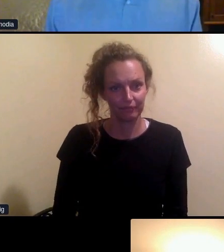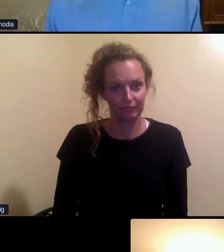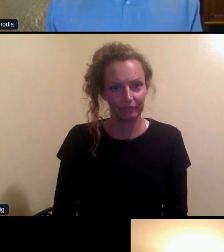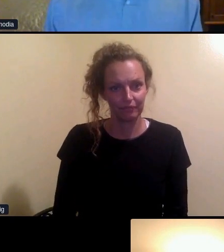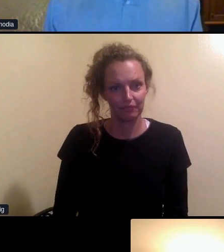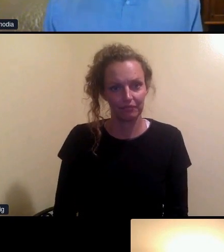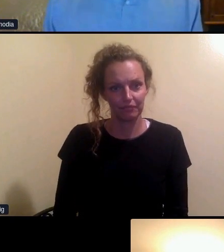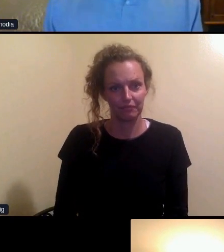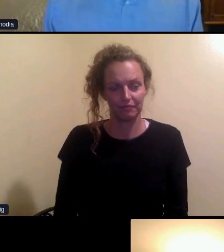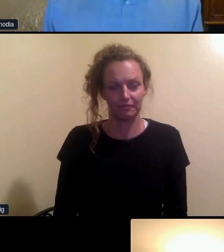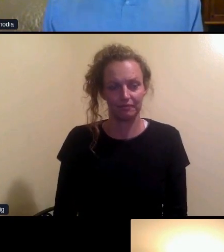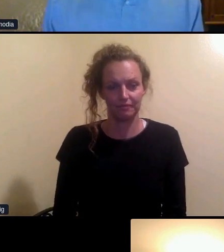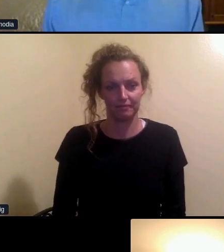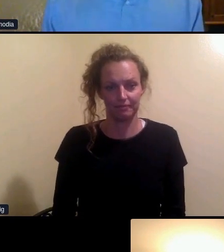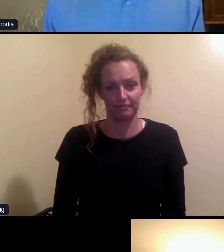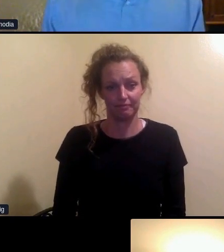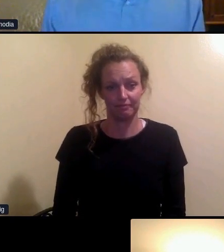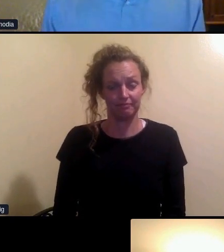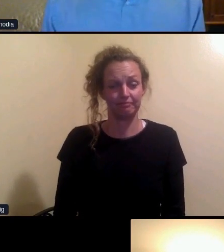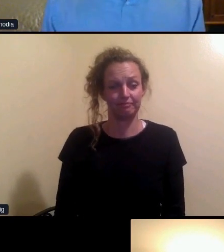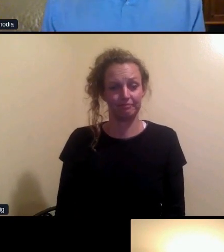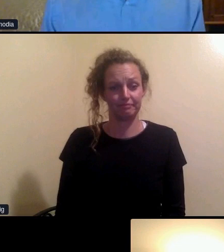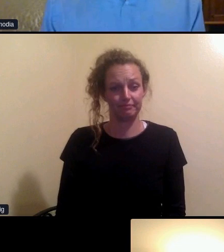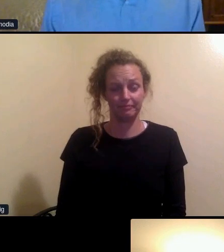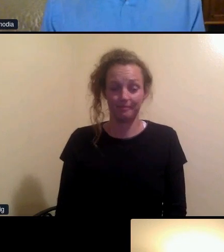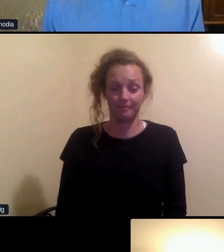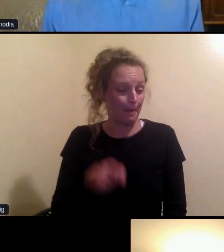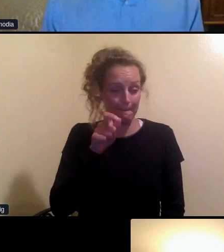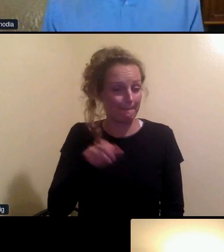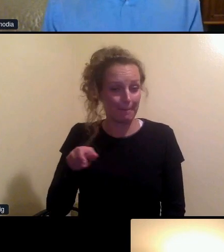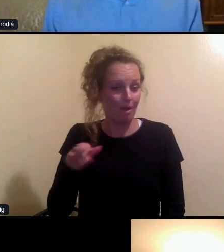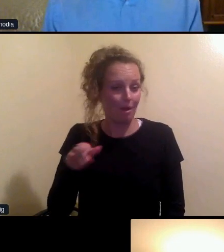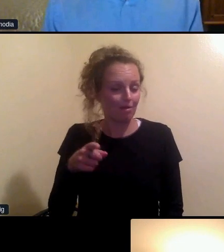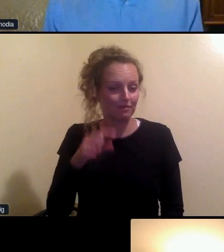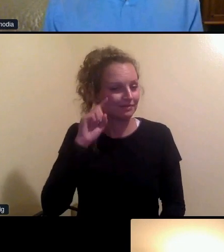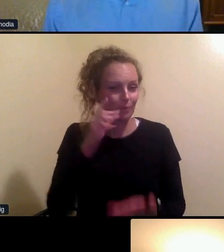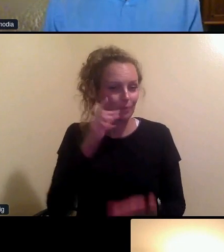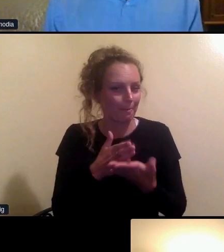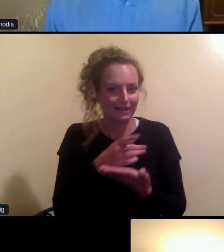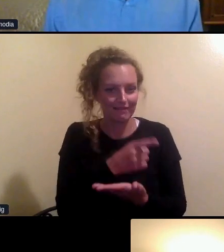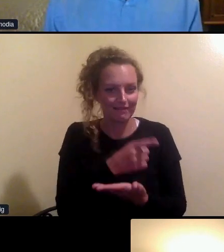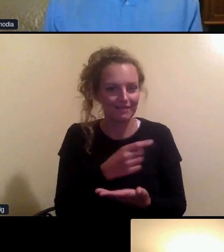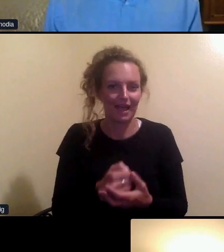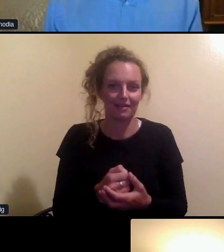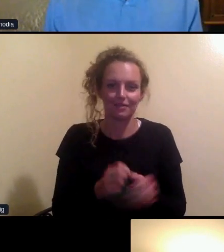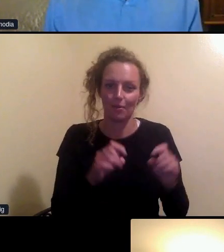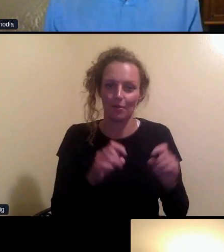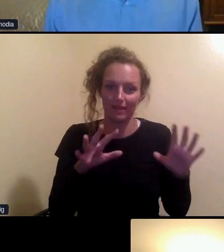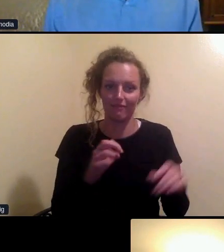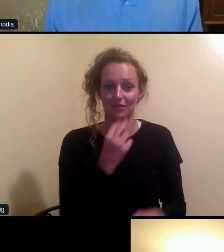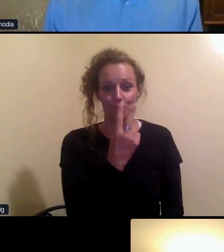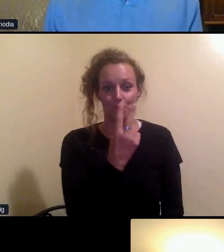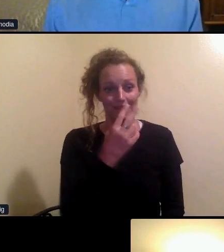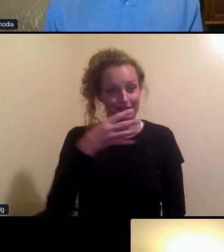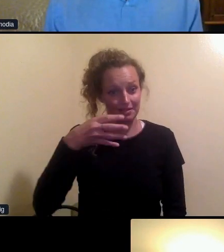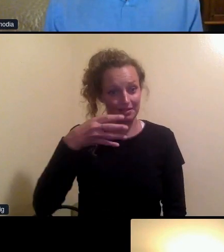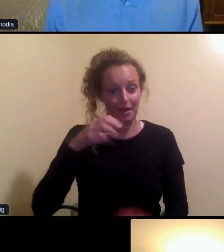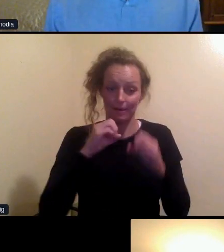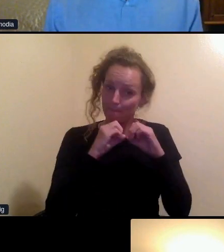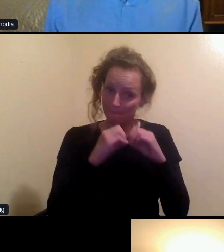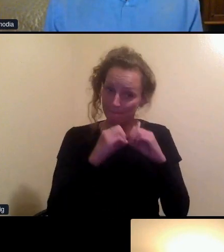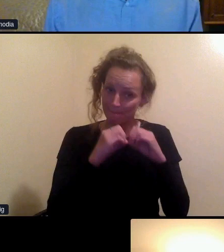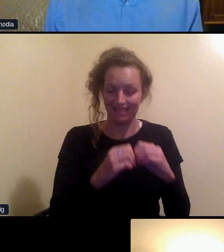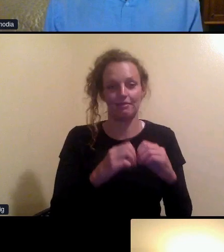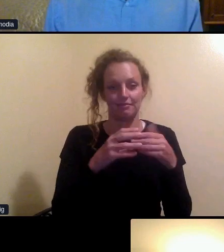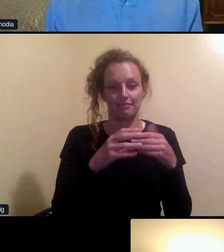you know, but if you look at that, people don't believe that number. So you can't just, I just leave it at the 29 billion. That's us. And I won't tell you that